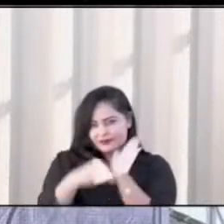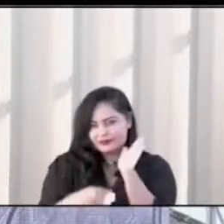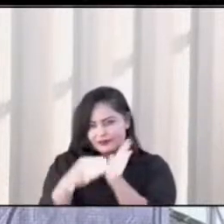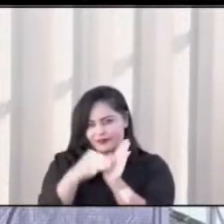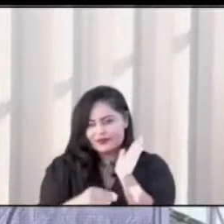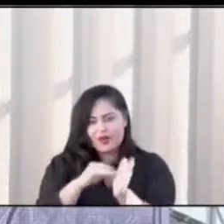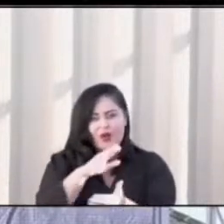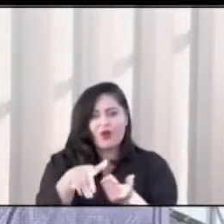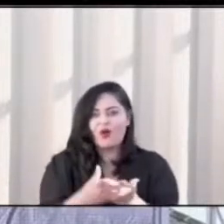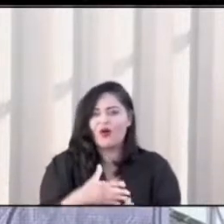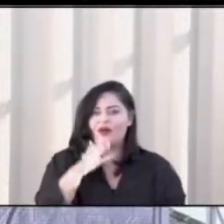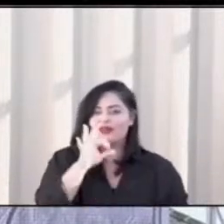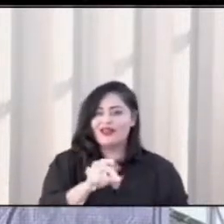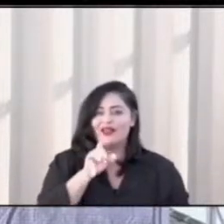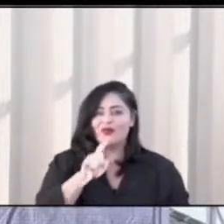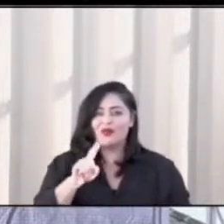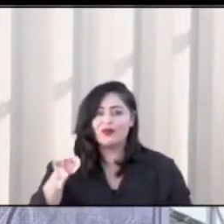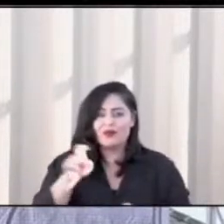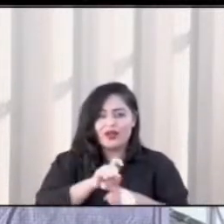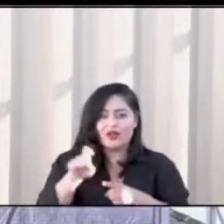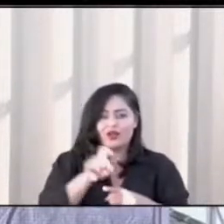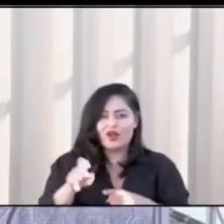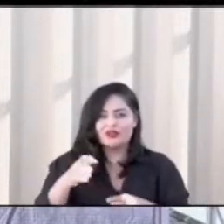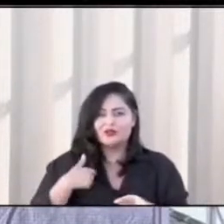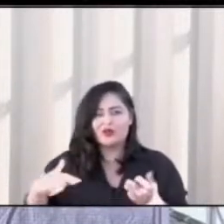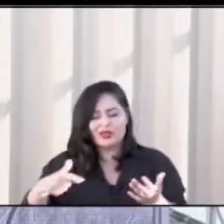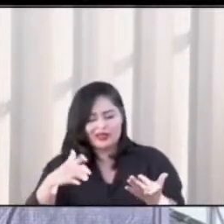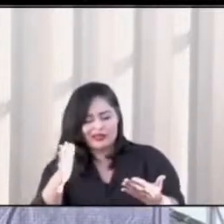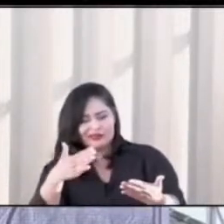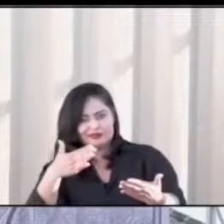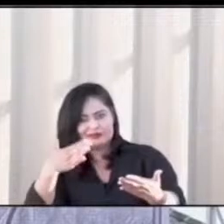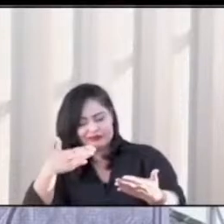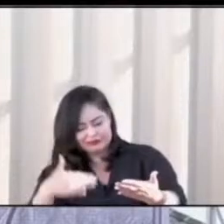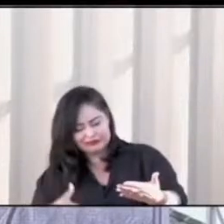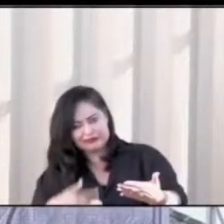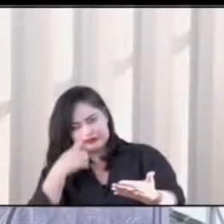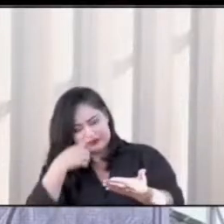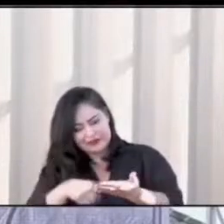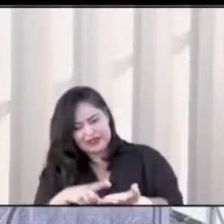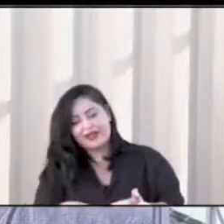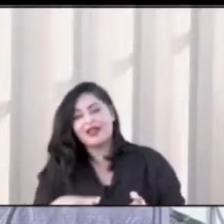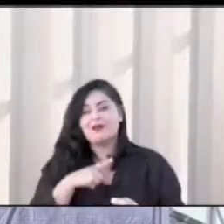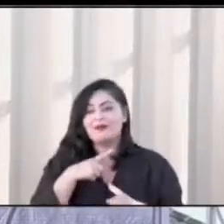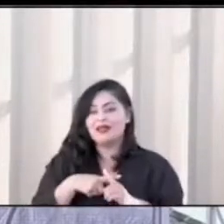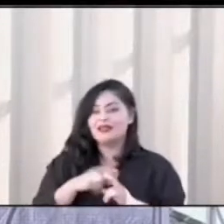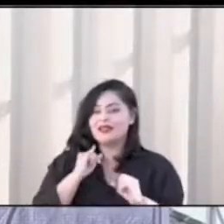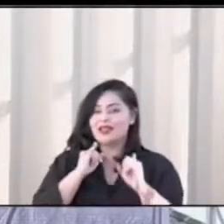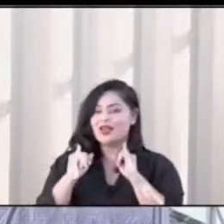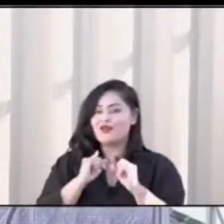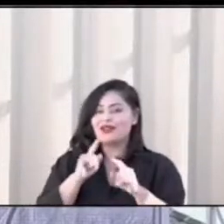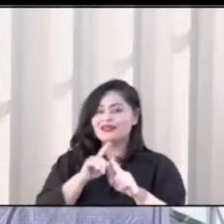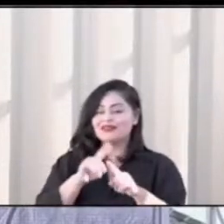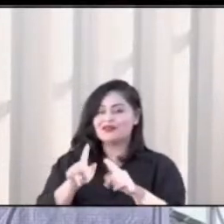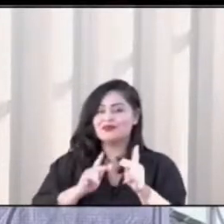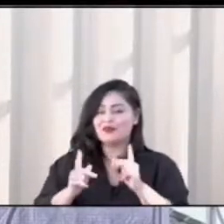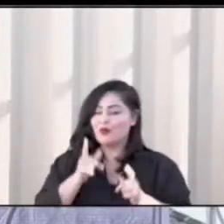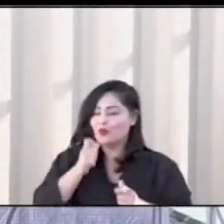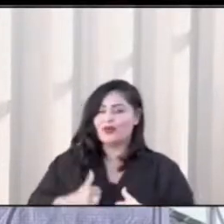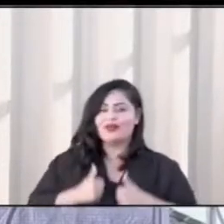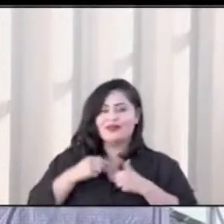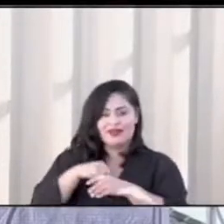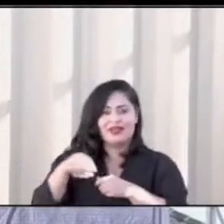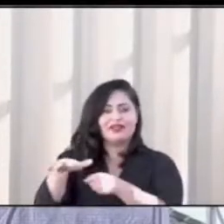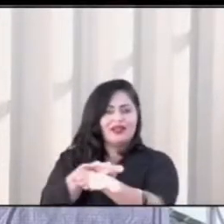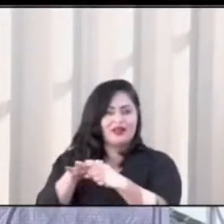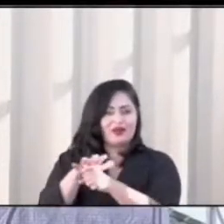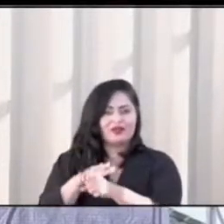the 911 calls and talking and interviewing residents. Daily, the components come back together